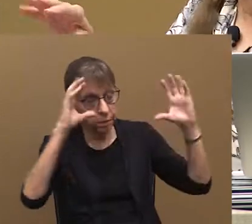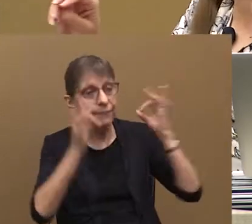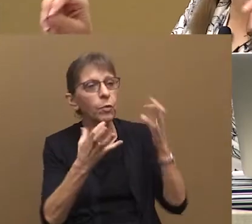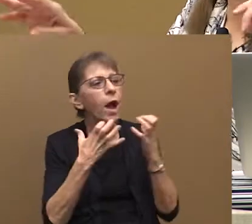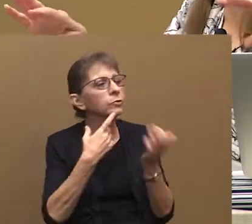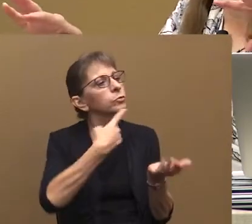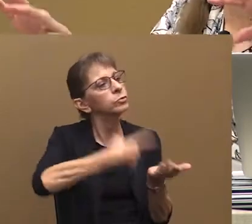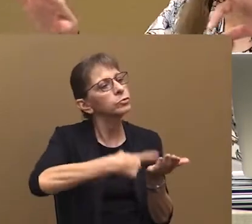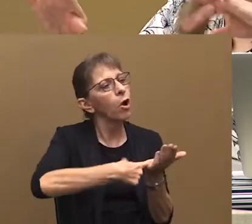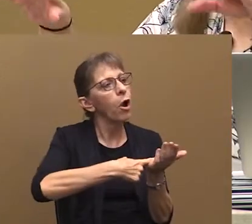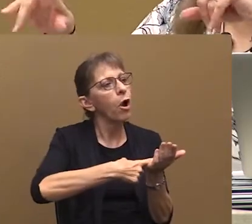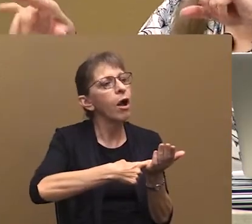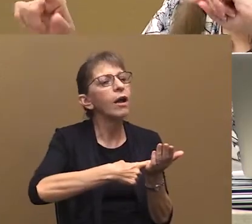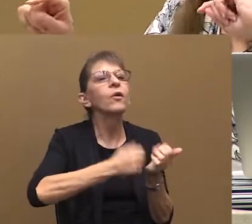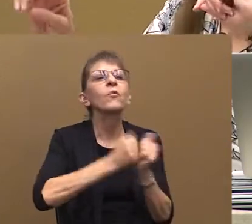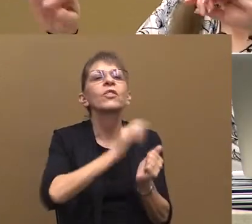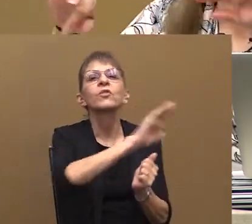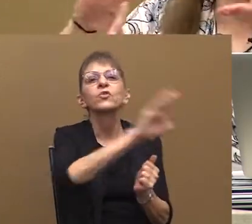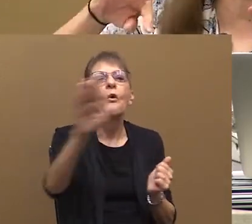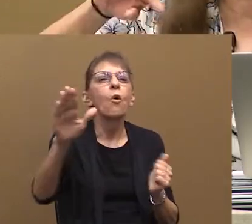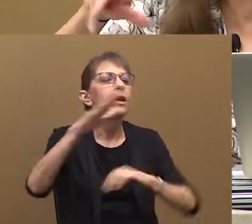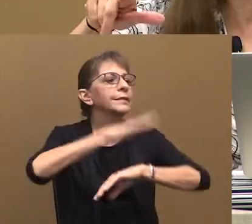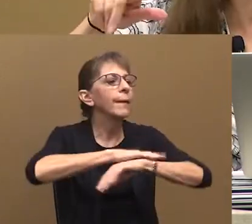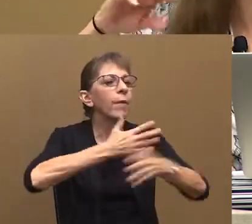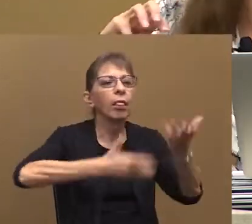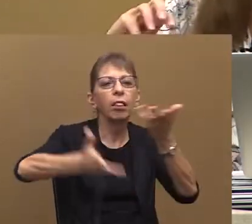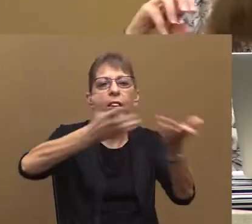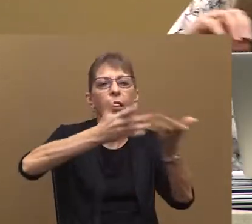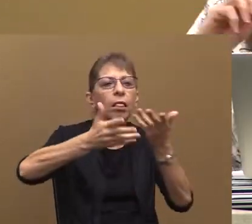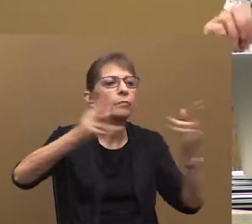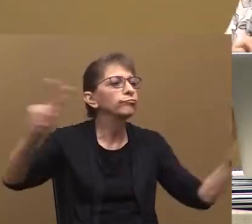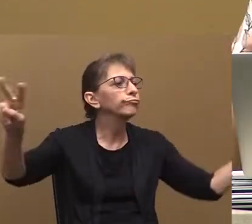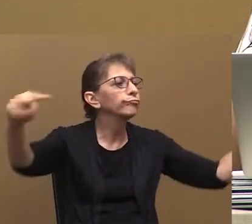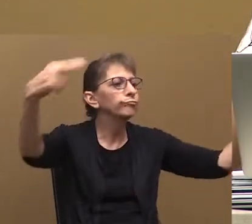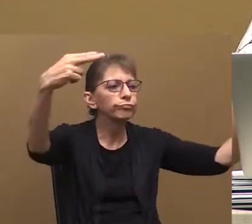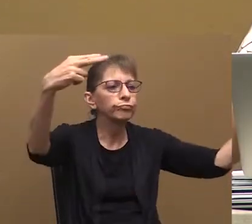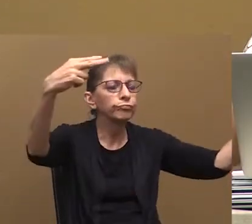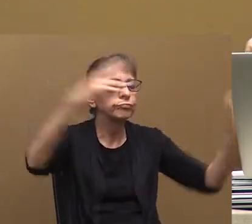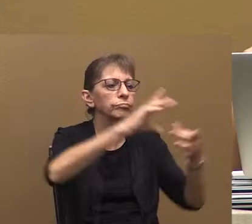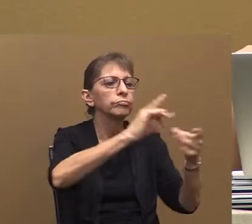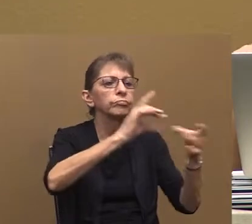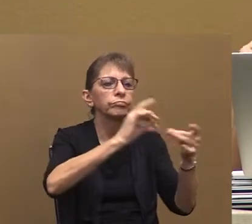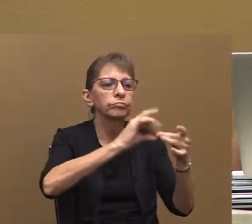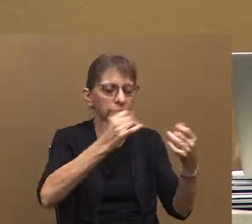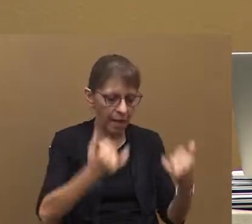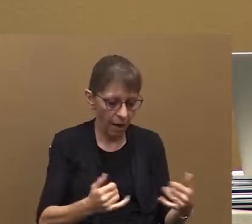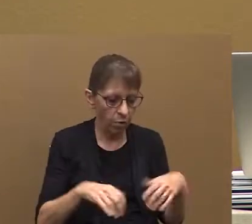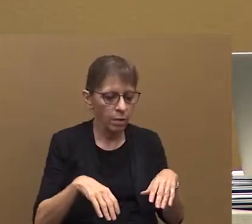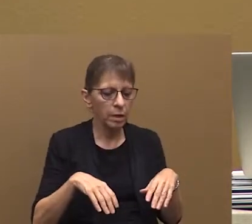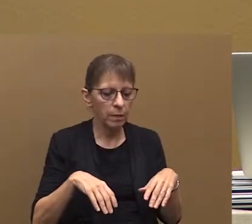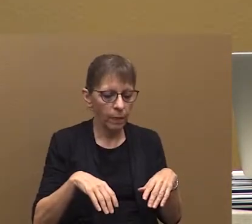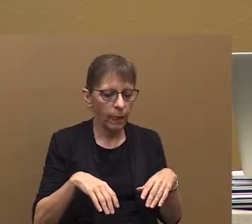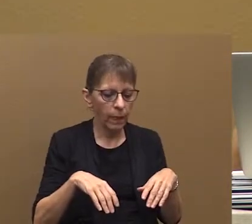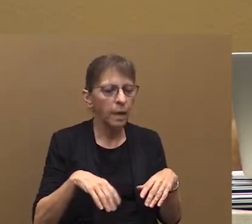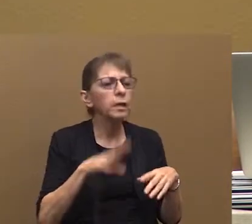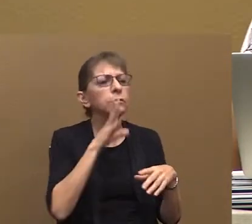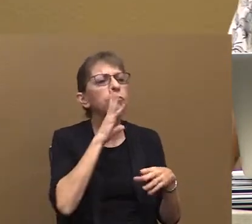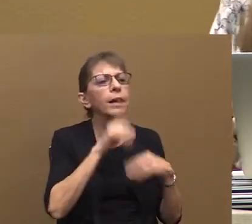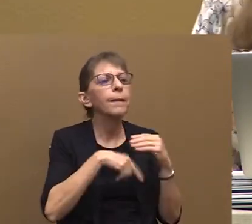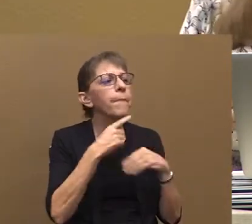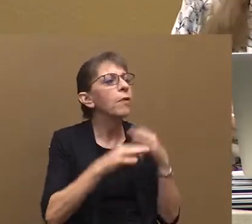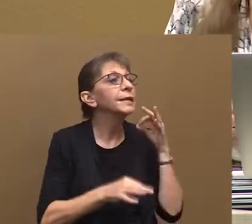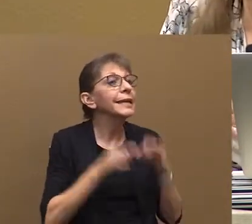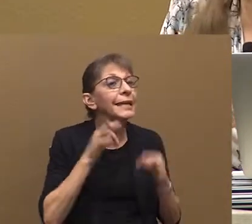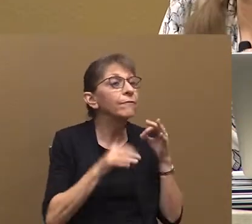just talk with your table mates or a spin and turn so you have somebody to talk to, but